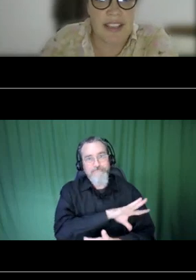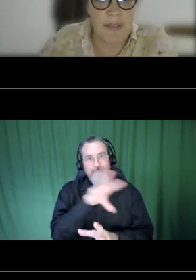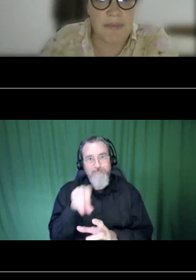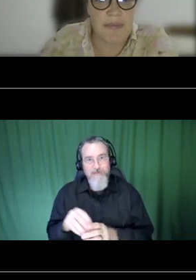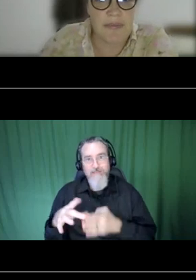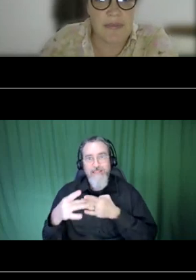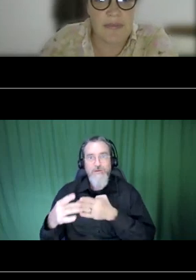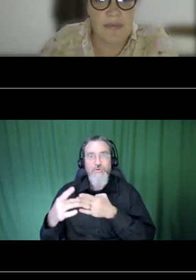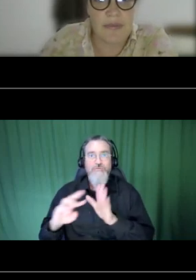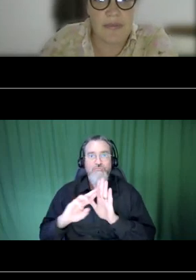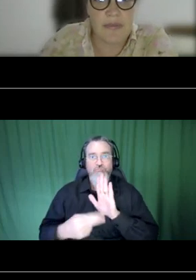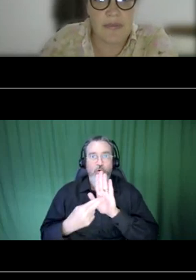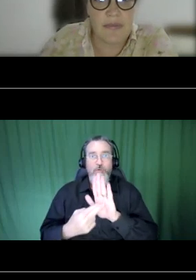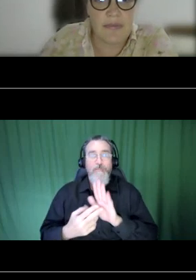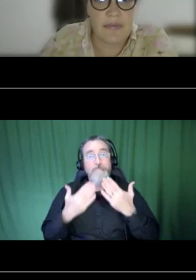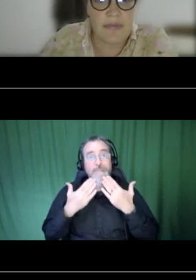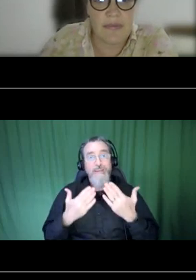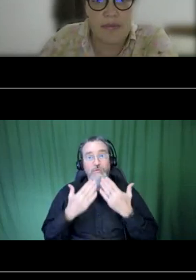Thank you.